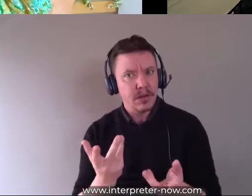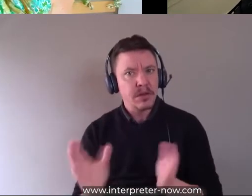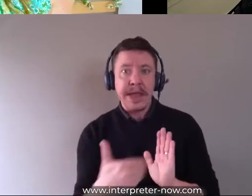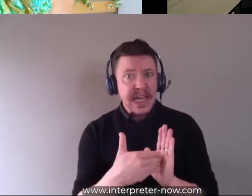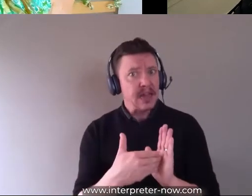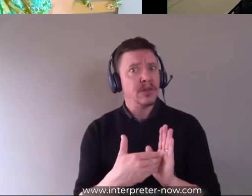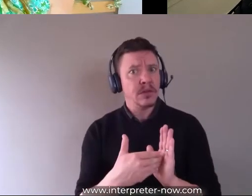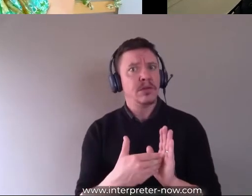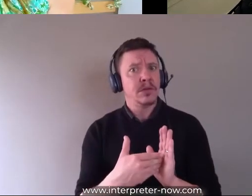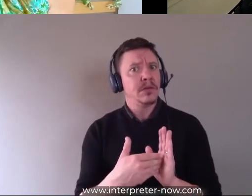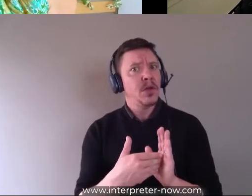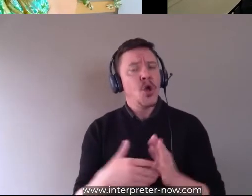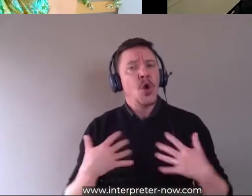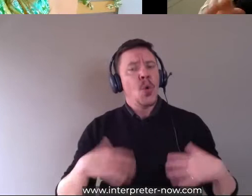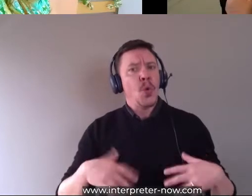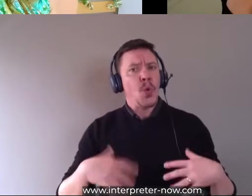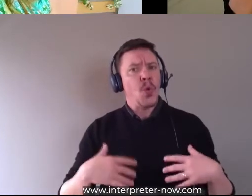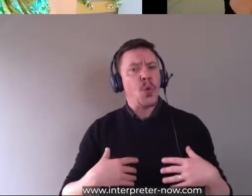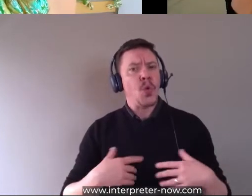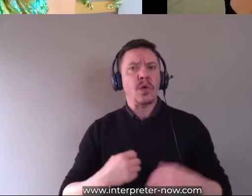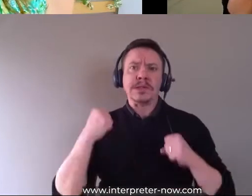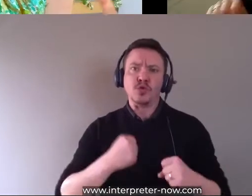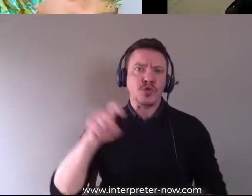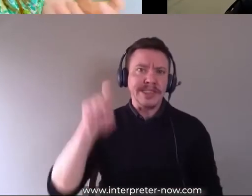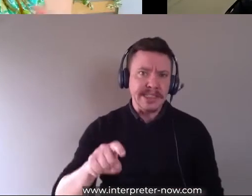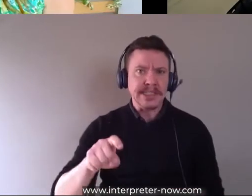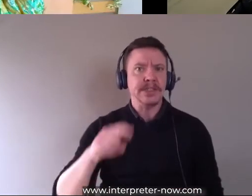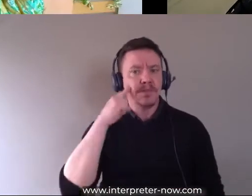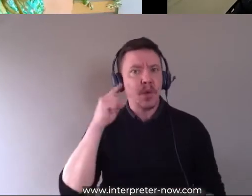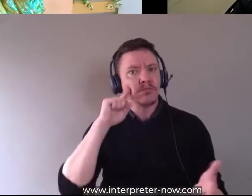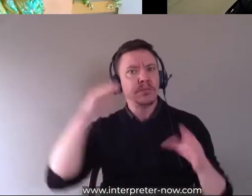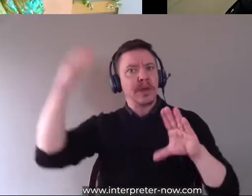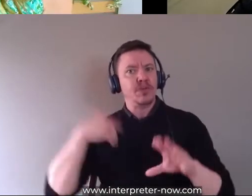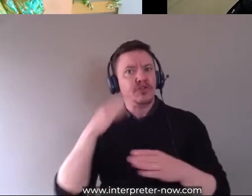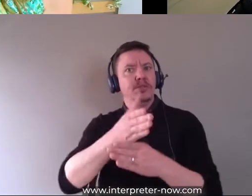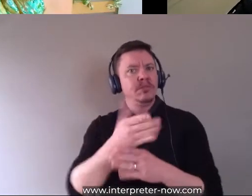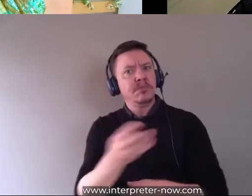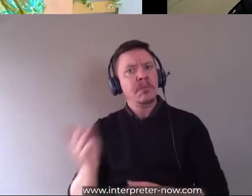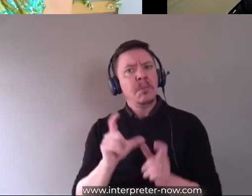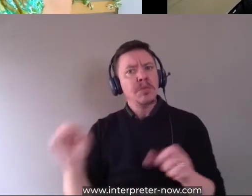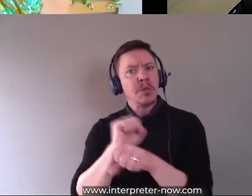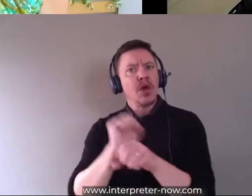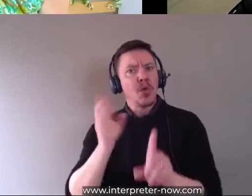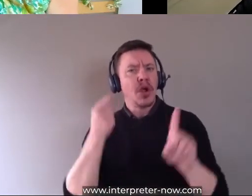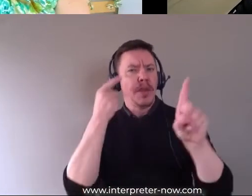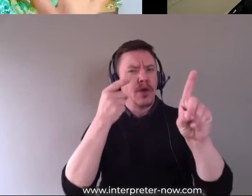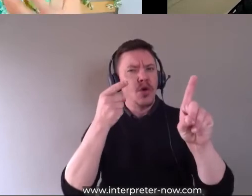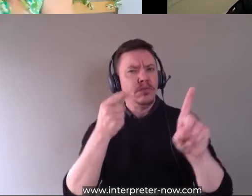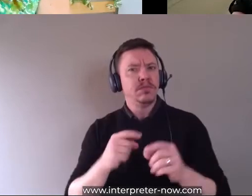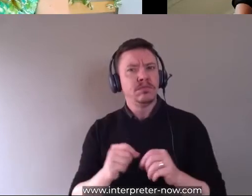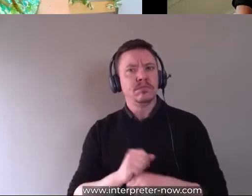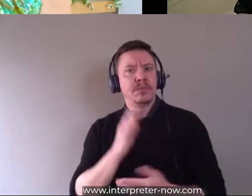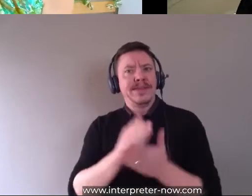there's a big need for a disruption, and there's several folks that are working on this. So